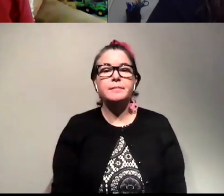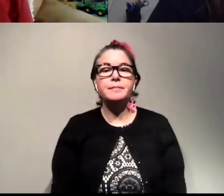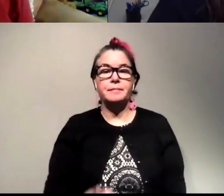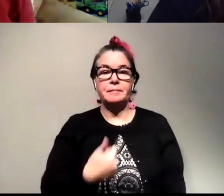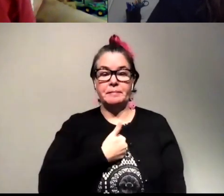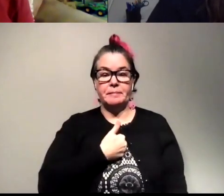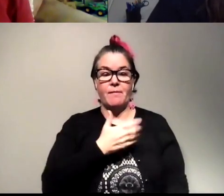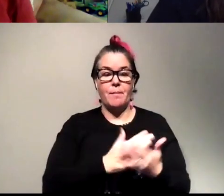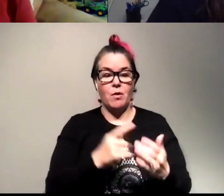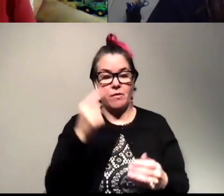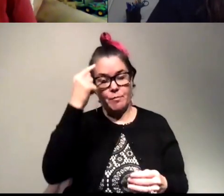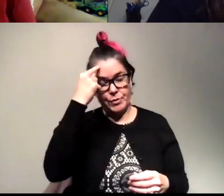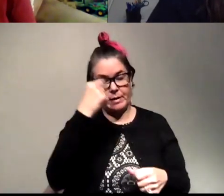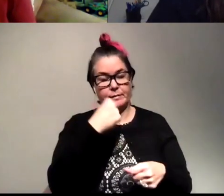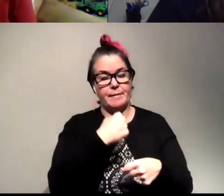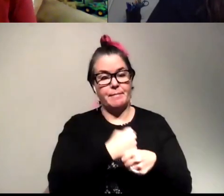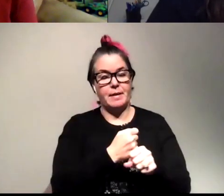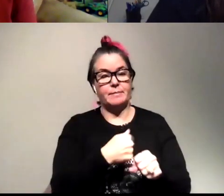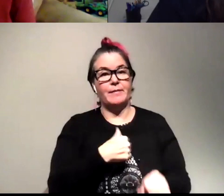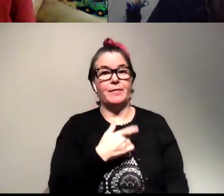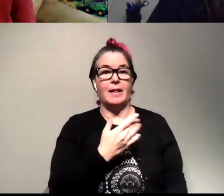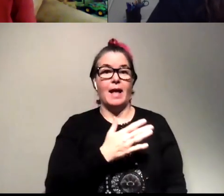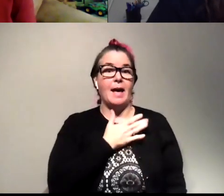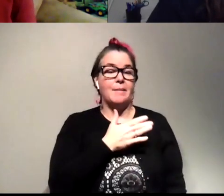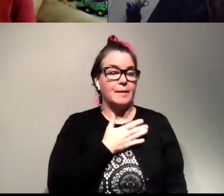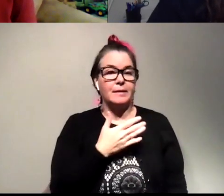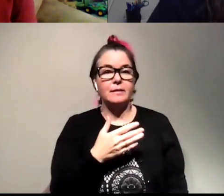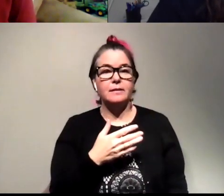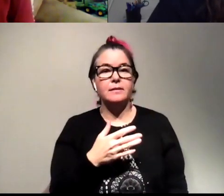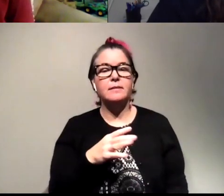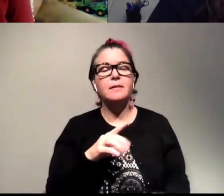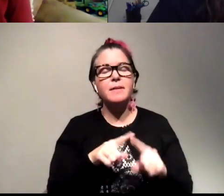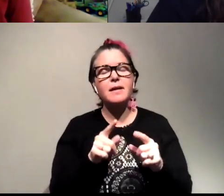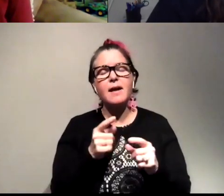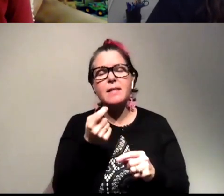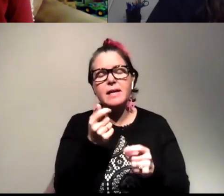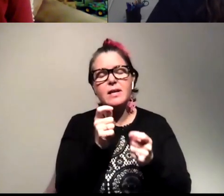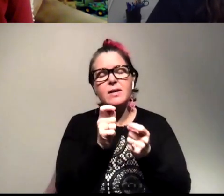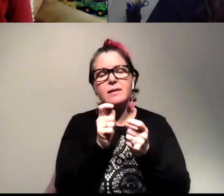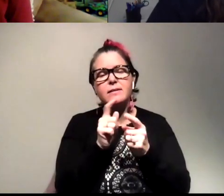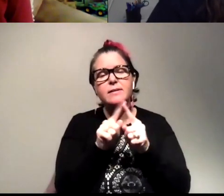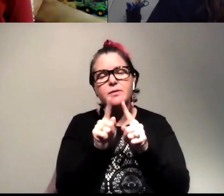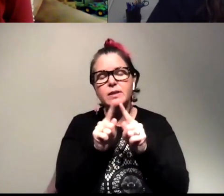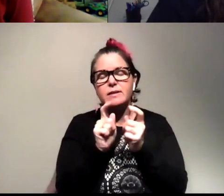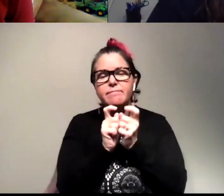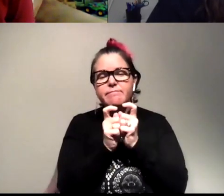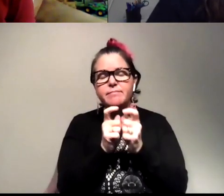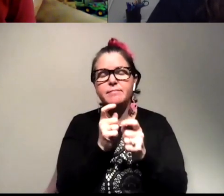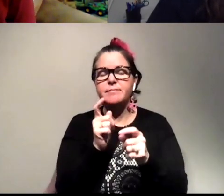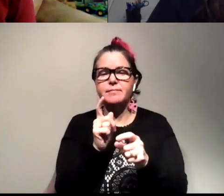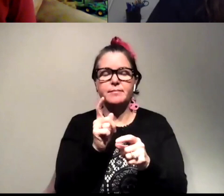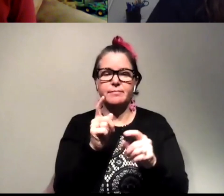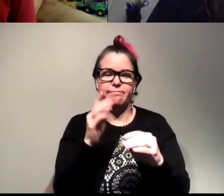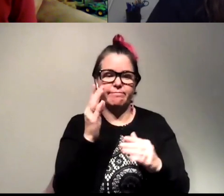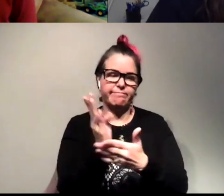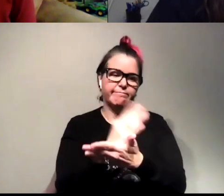of the brain that makes me feel happy. But there are little differences between all of us that we're born